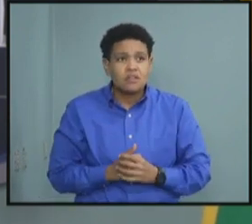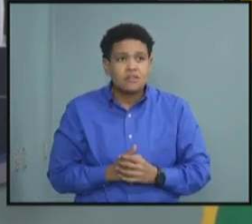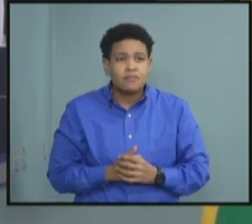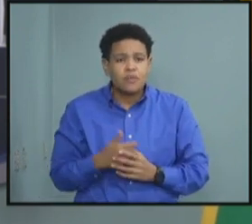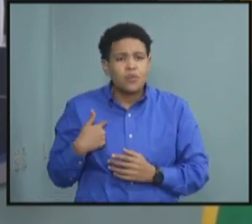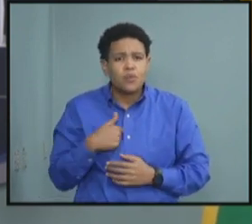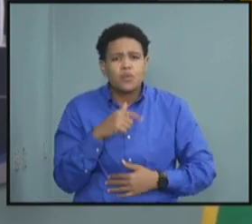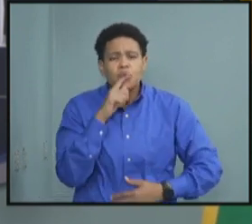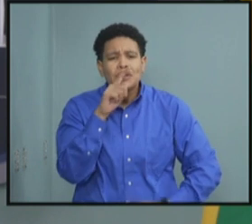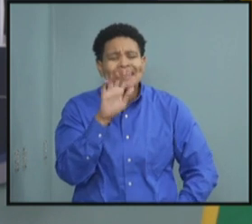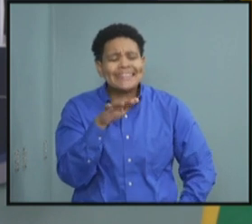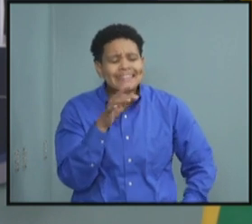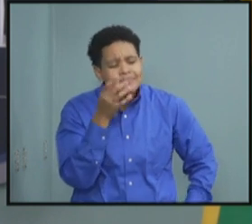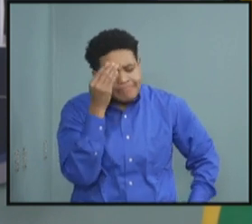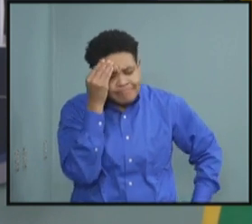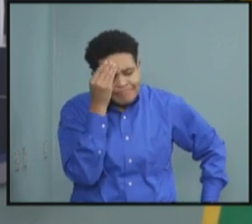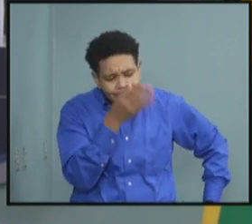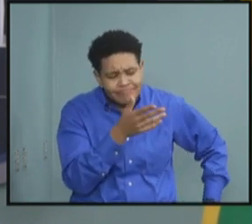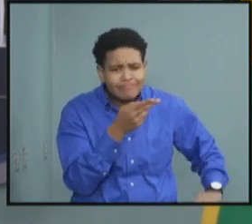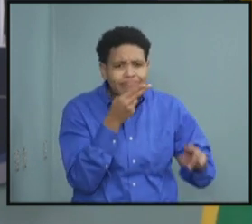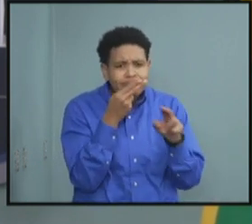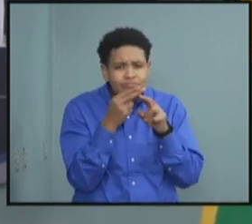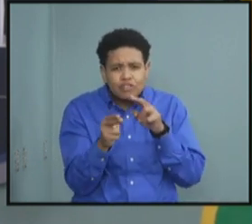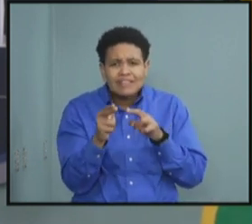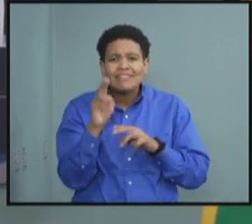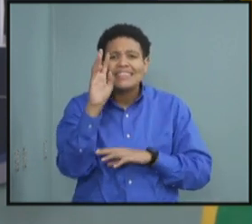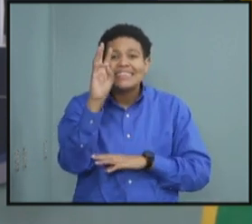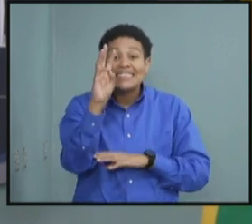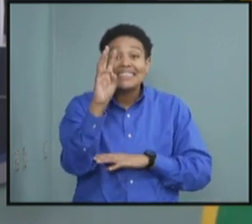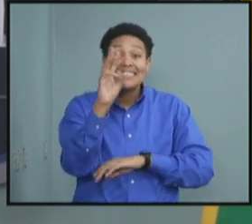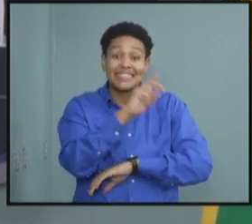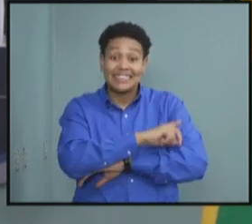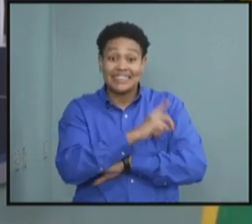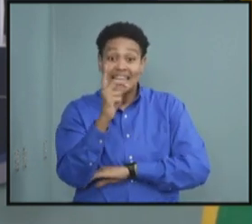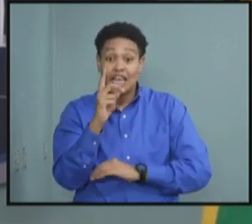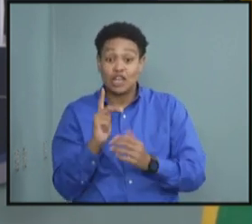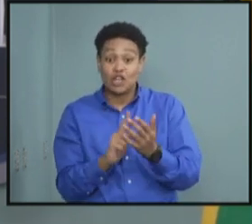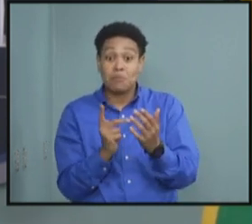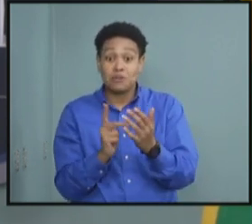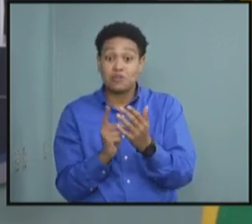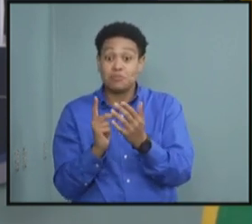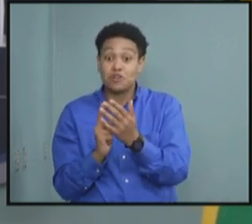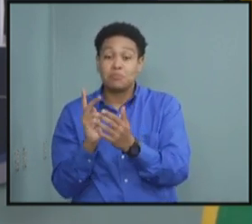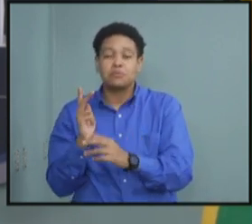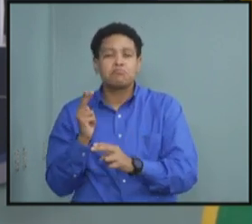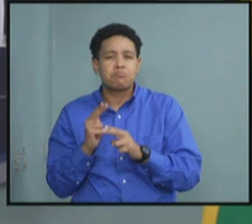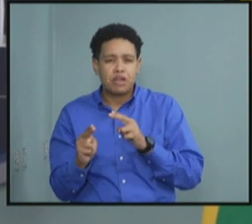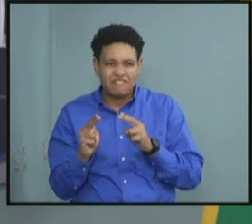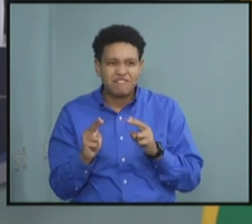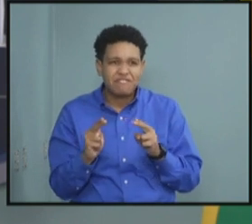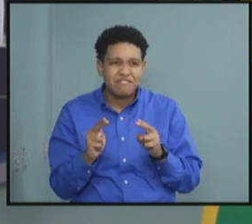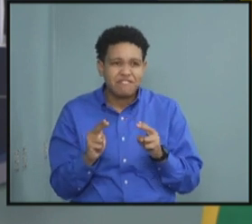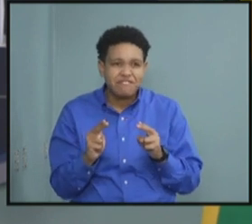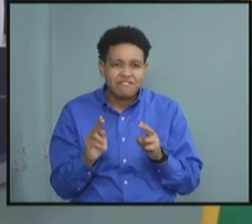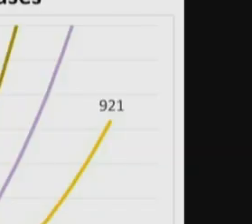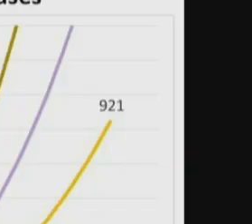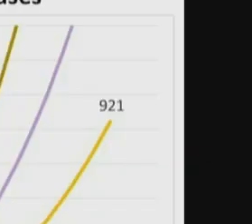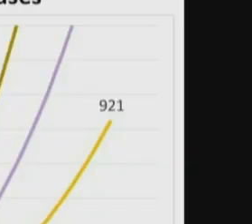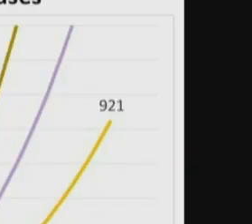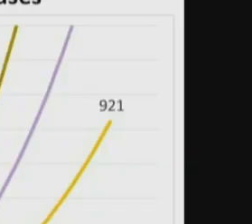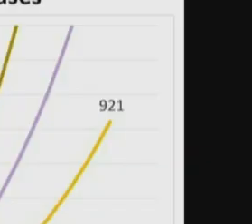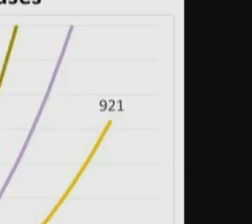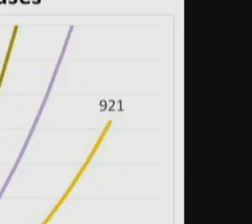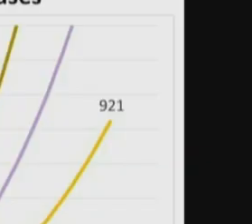we were briefly on the 6-day doubling curve and then moved